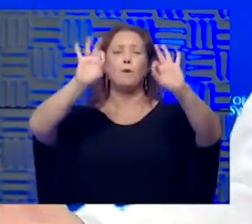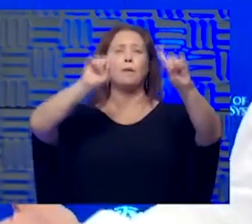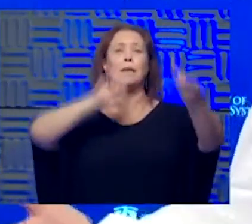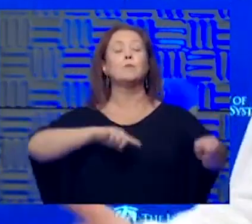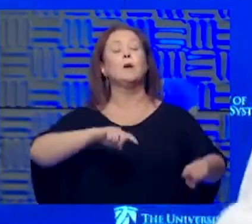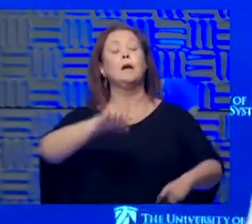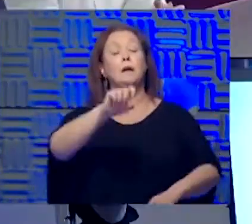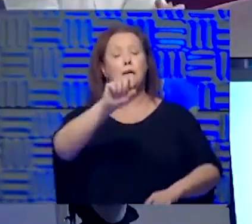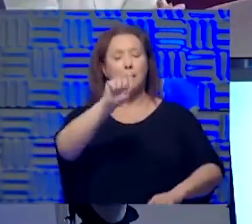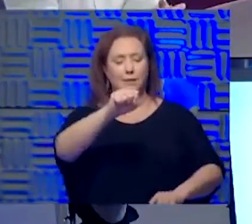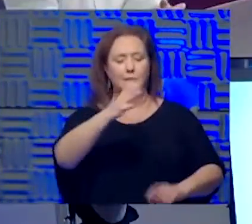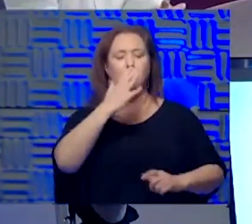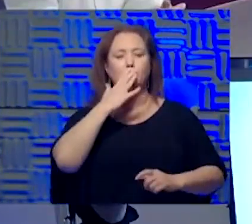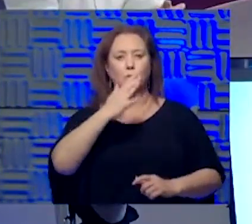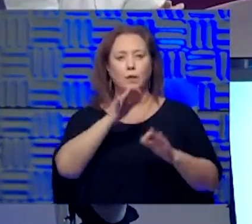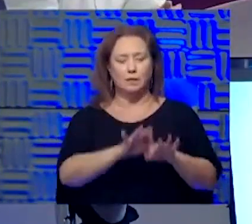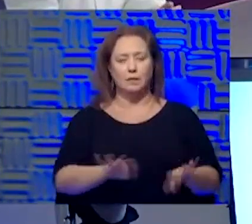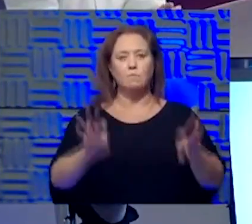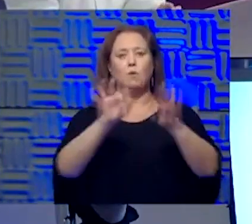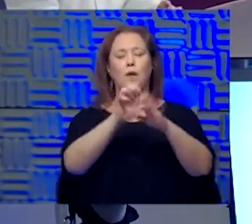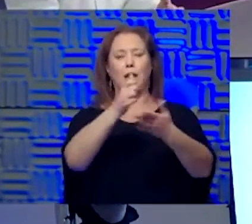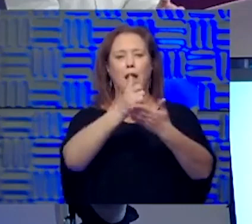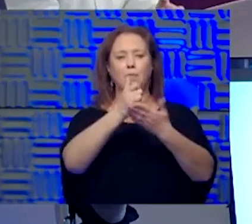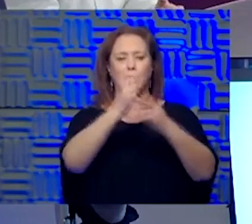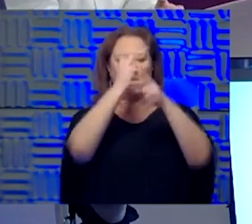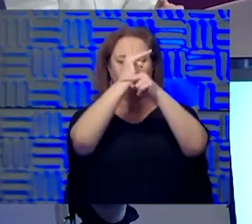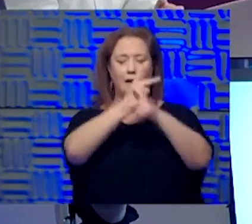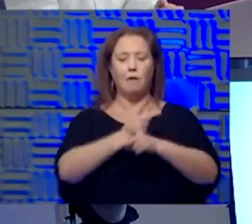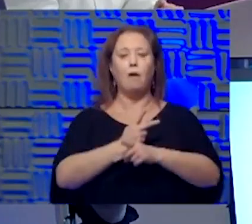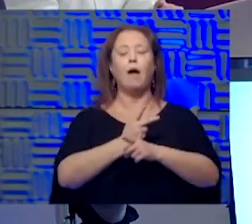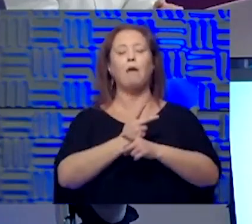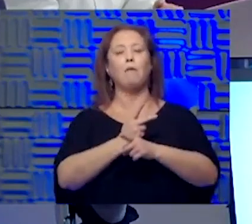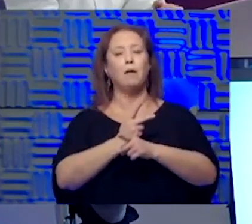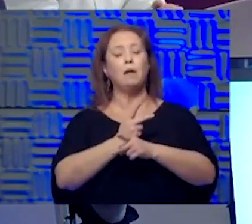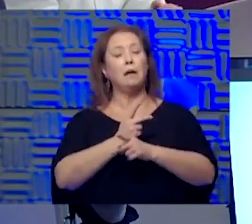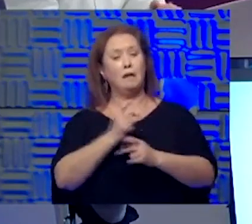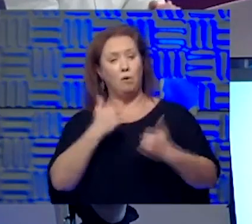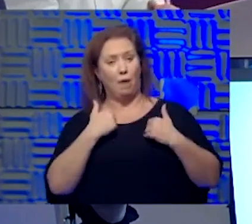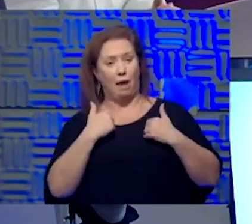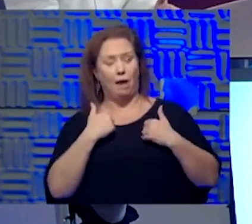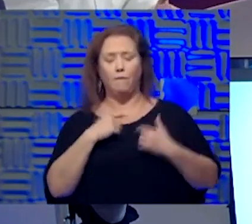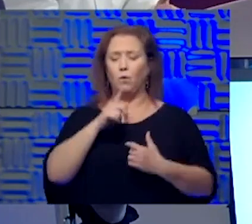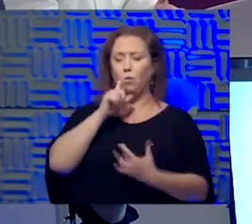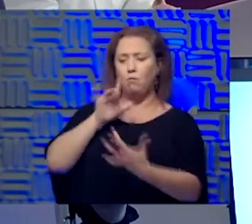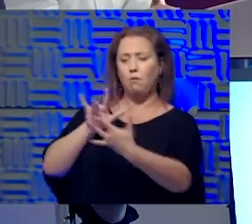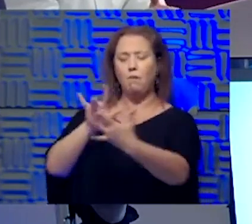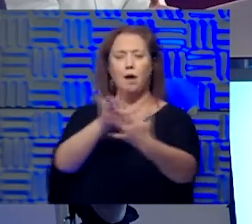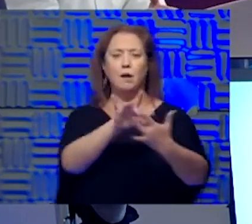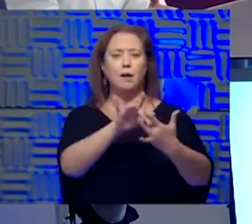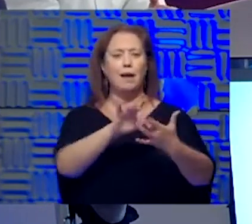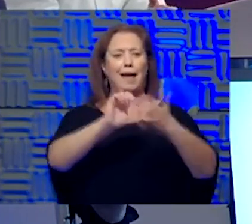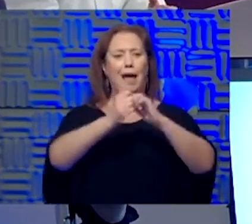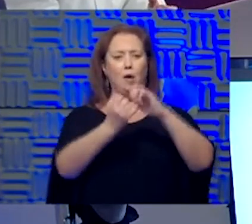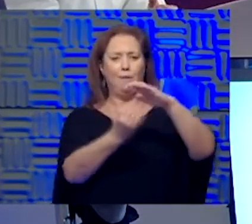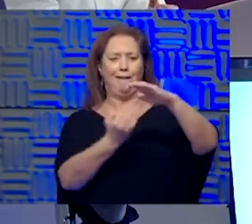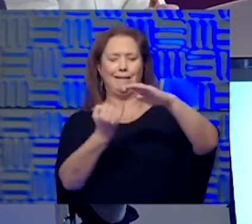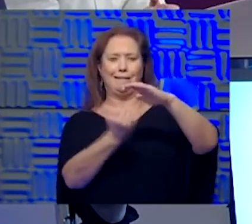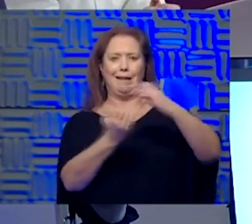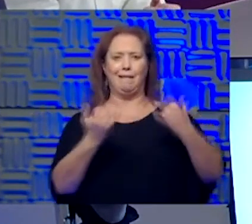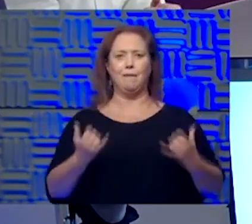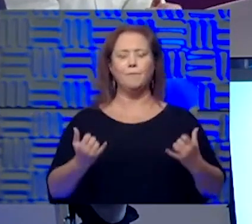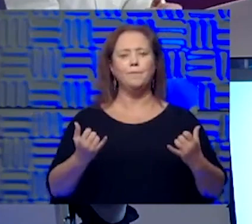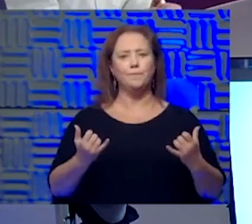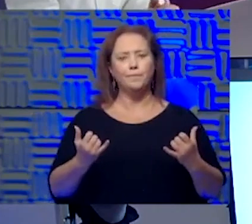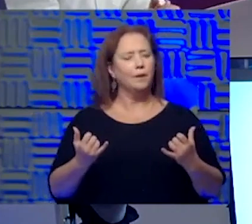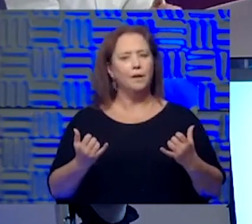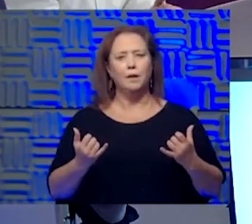for the reasons that we've talked about today. It helps with trying to figure out if you have it, who have you been in contact with, how do we isolate you? But